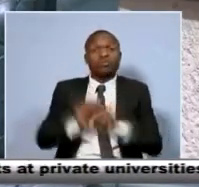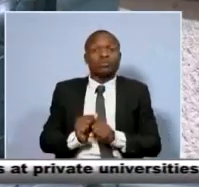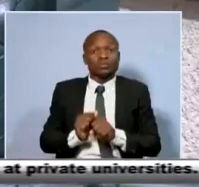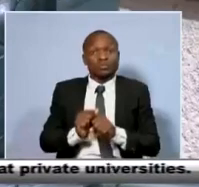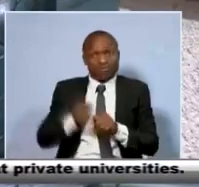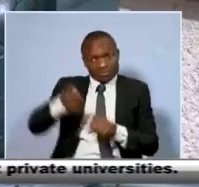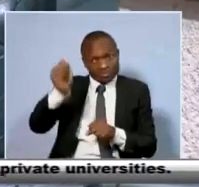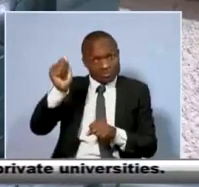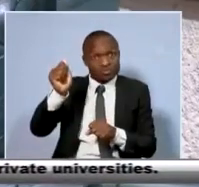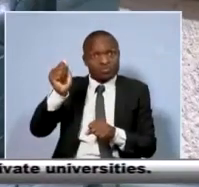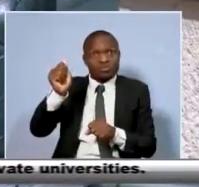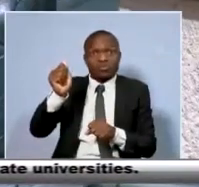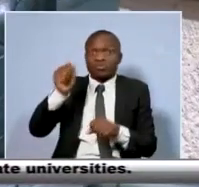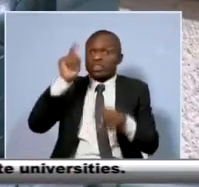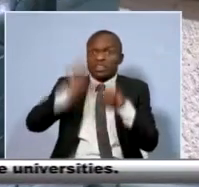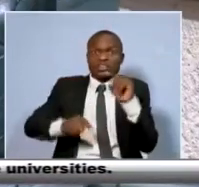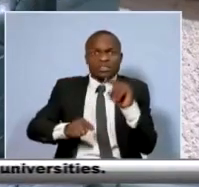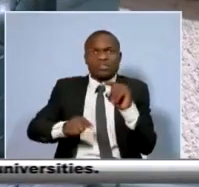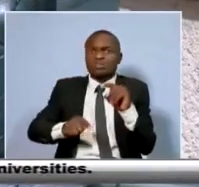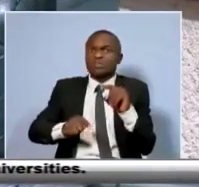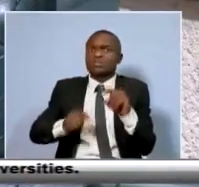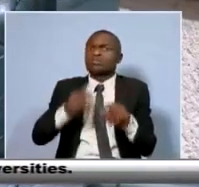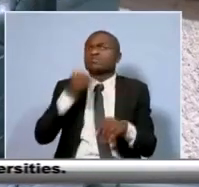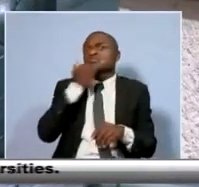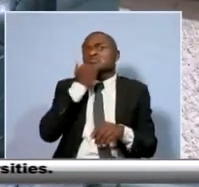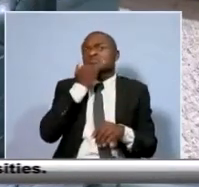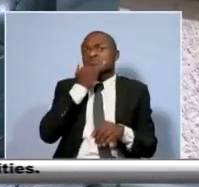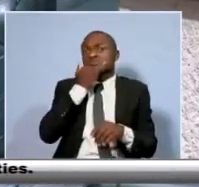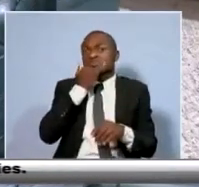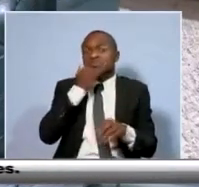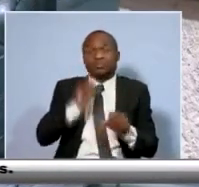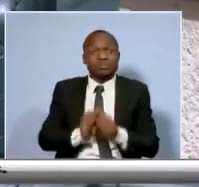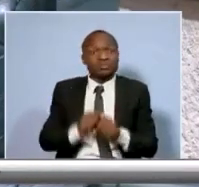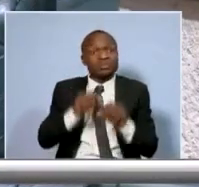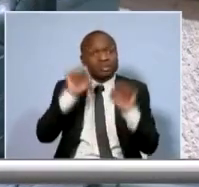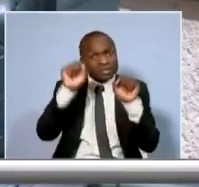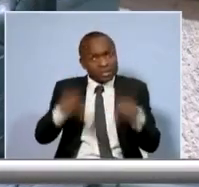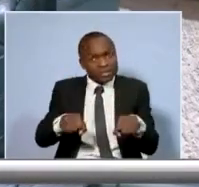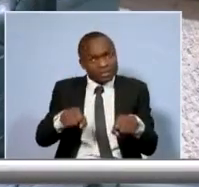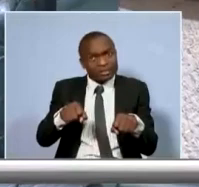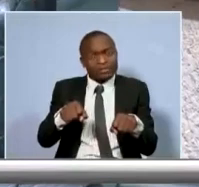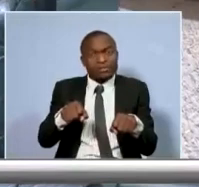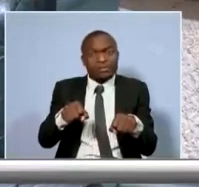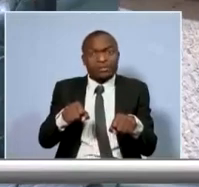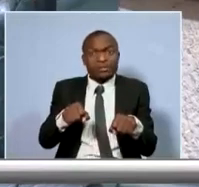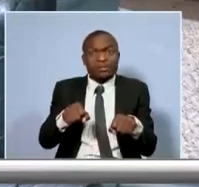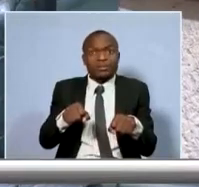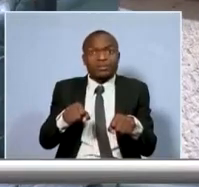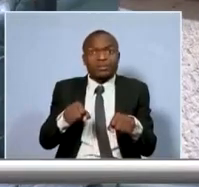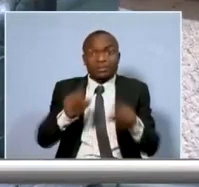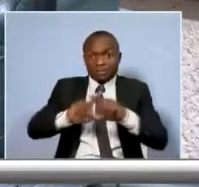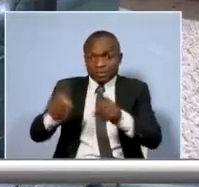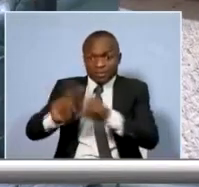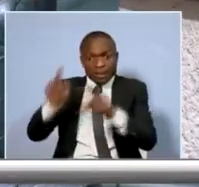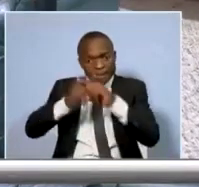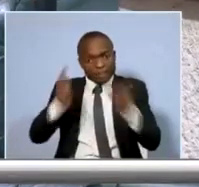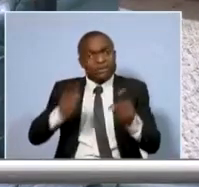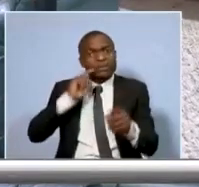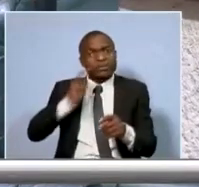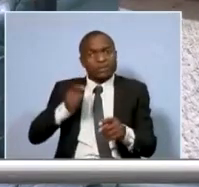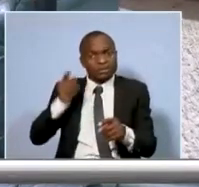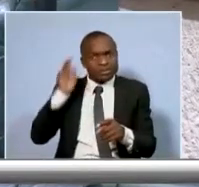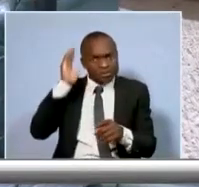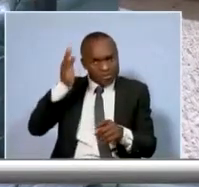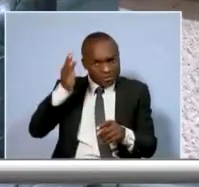PF, for me, cannot be a benchmark. Yeah. Of course, there can be a sporadic reference, but we must move forward